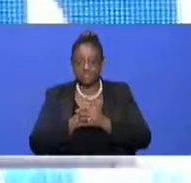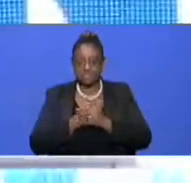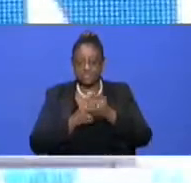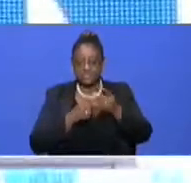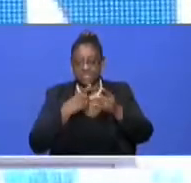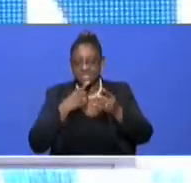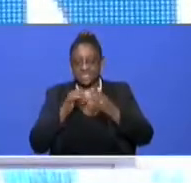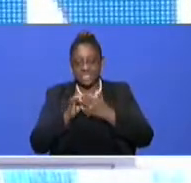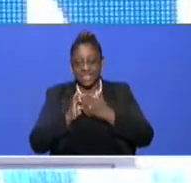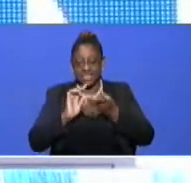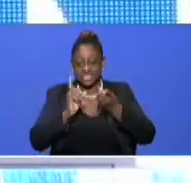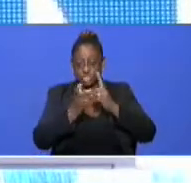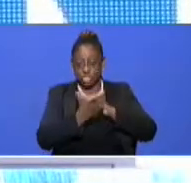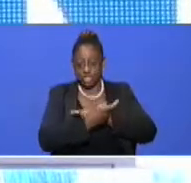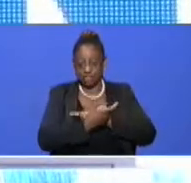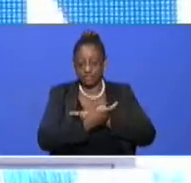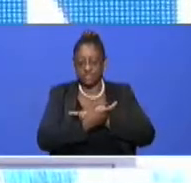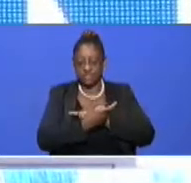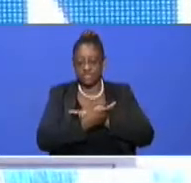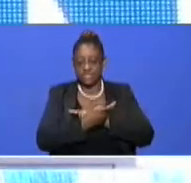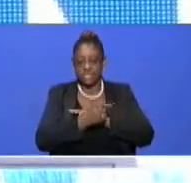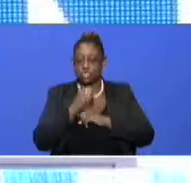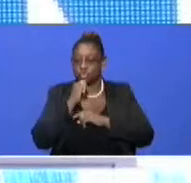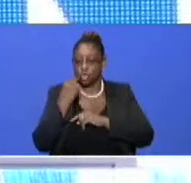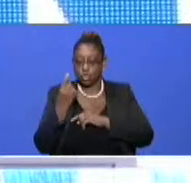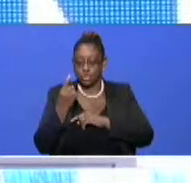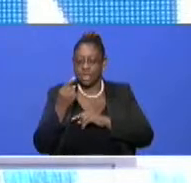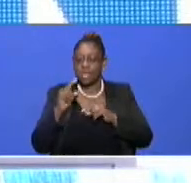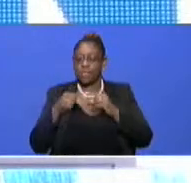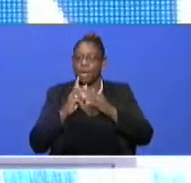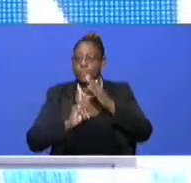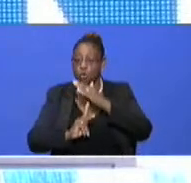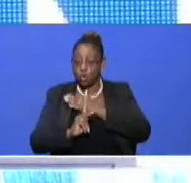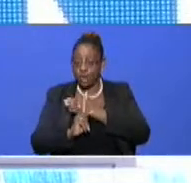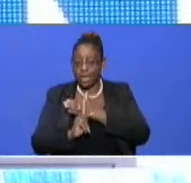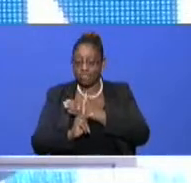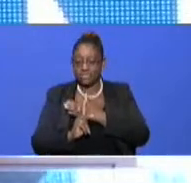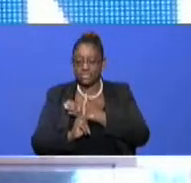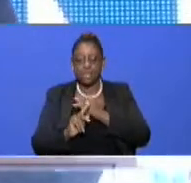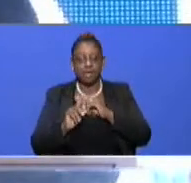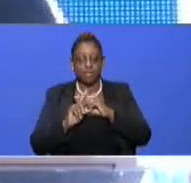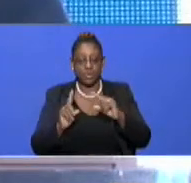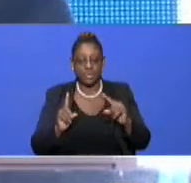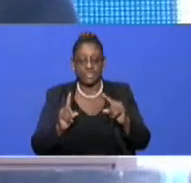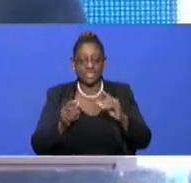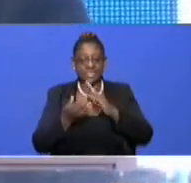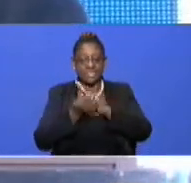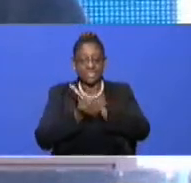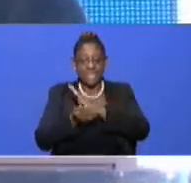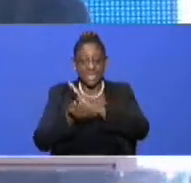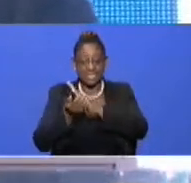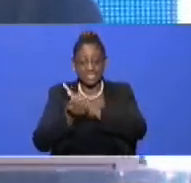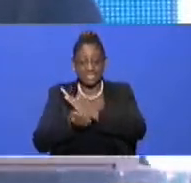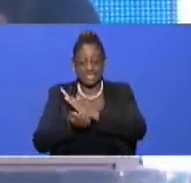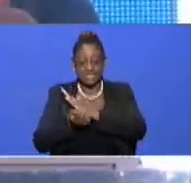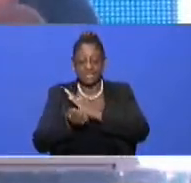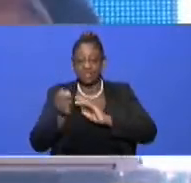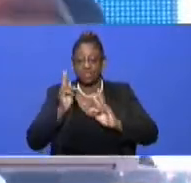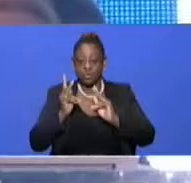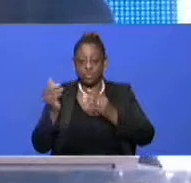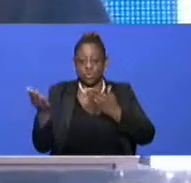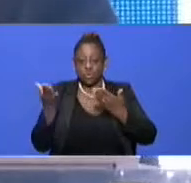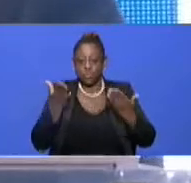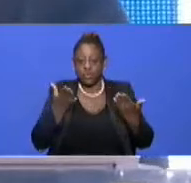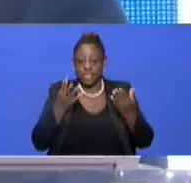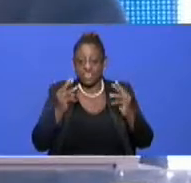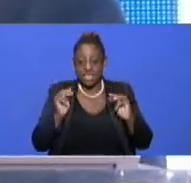a monumental shift is not just about programs. It's about the talented individuals who bring